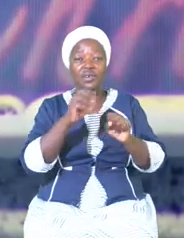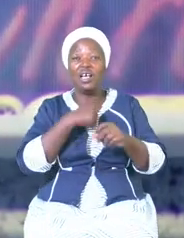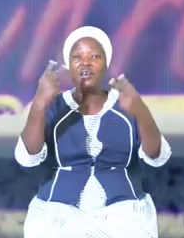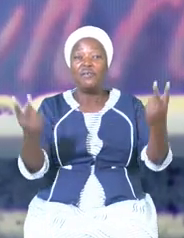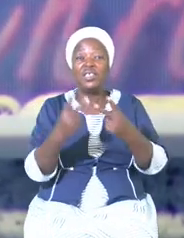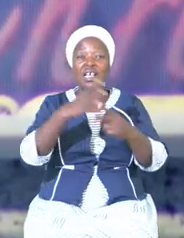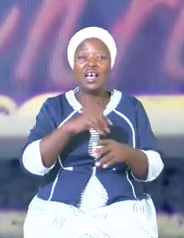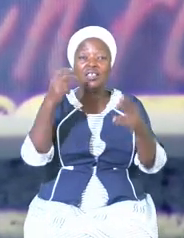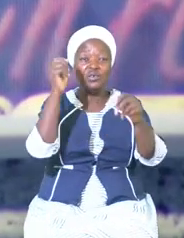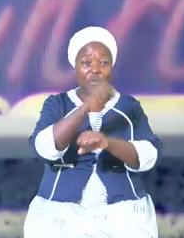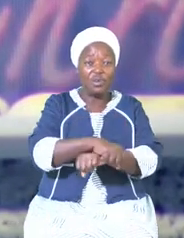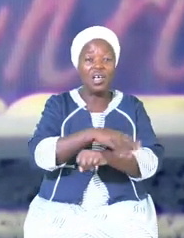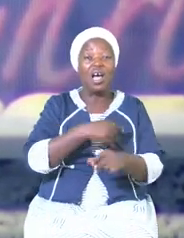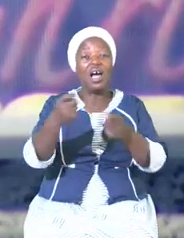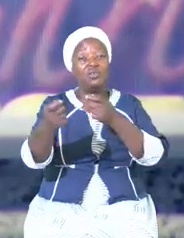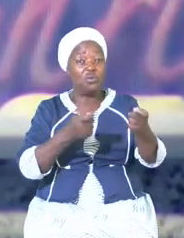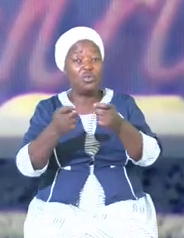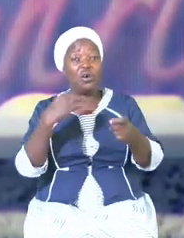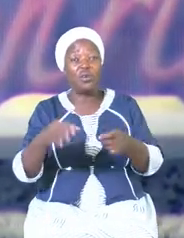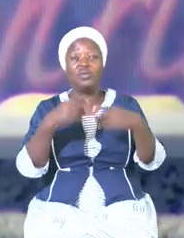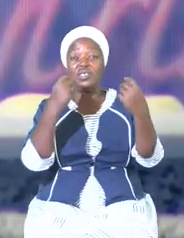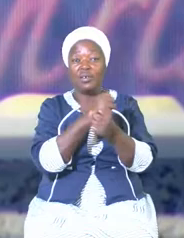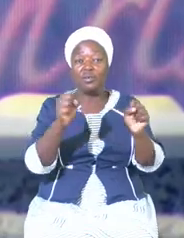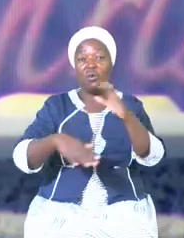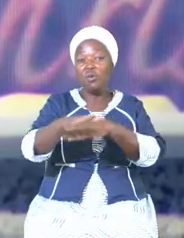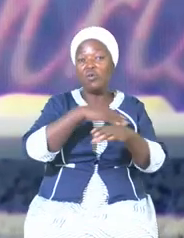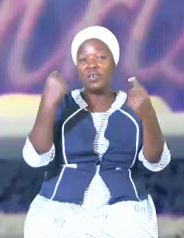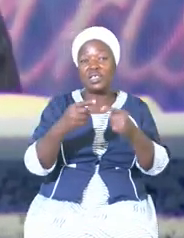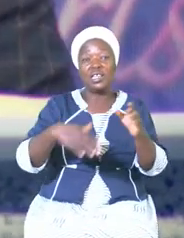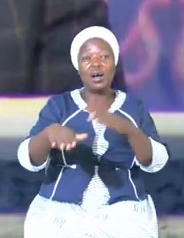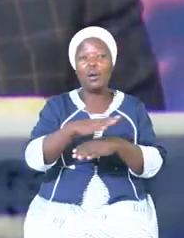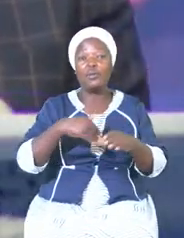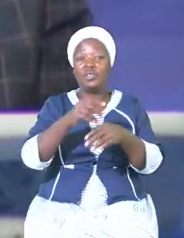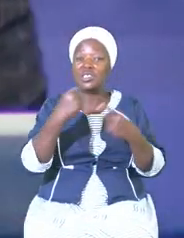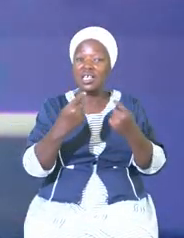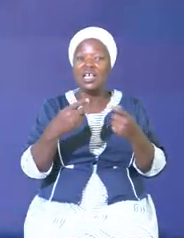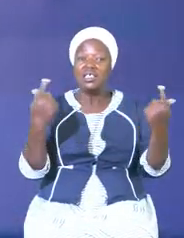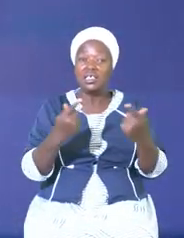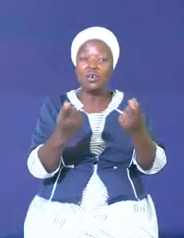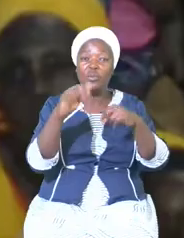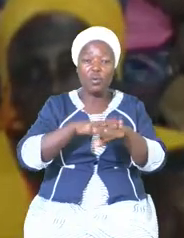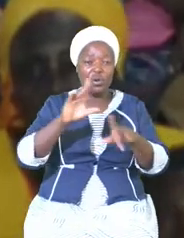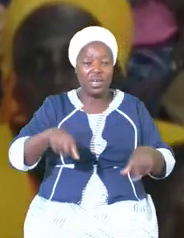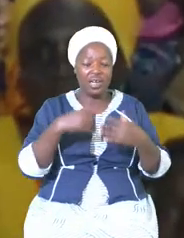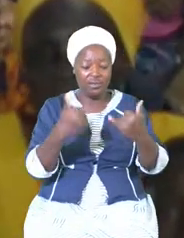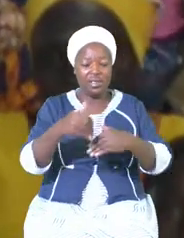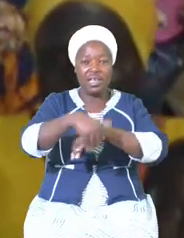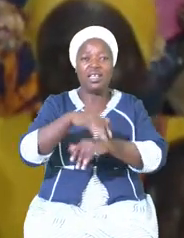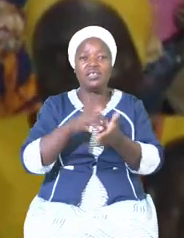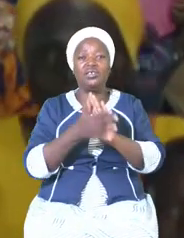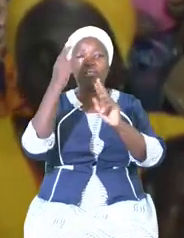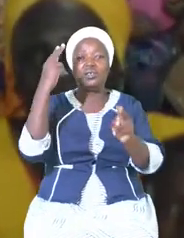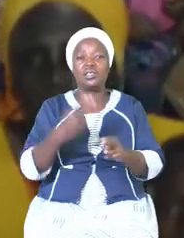of salvation over sin, above sin, coming upon your life tonight in Jesus'